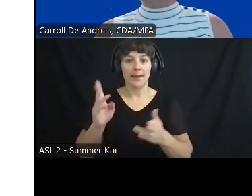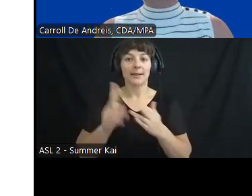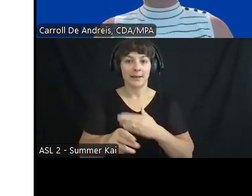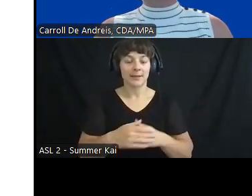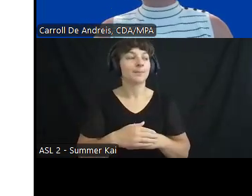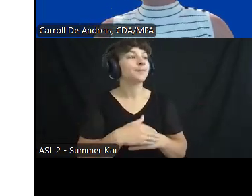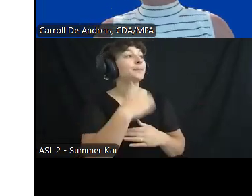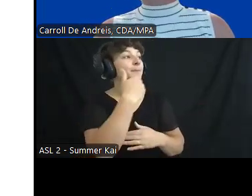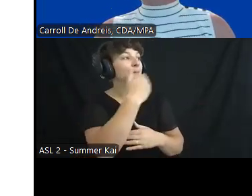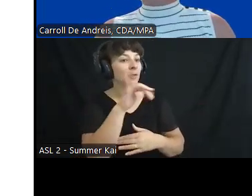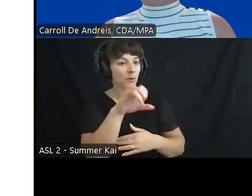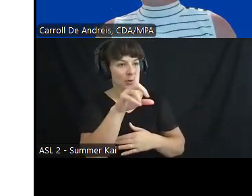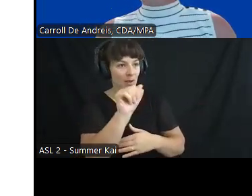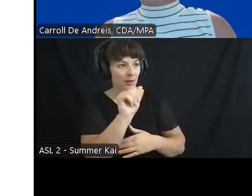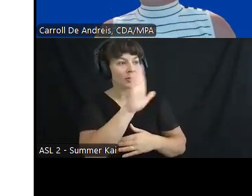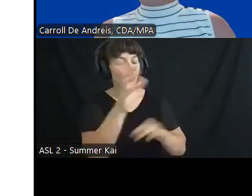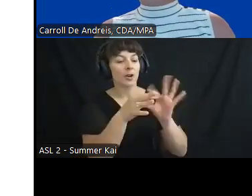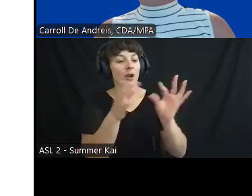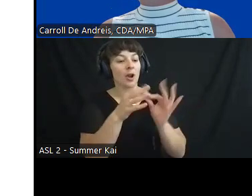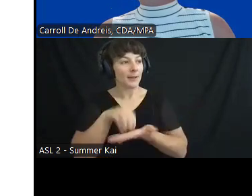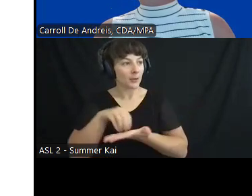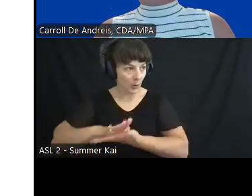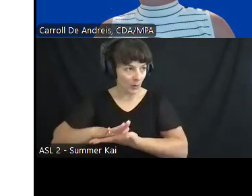Yolanda. Your comment has been noted.